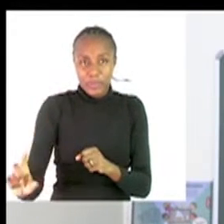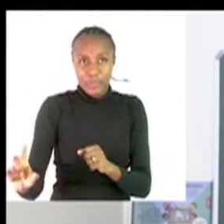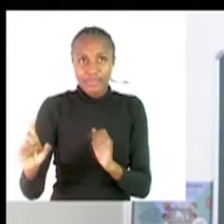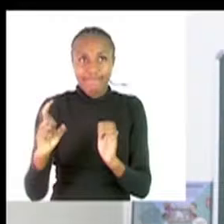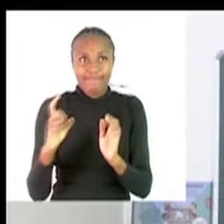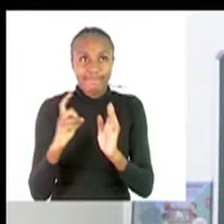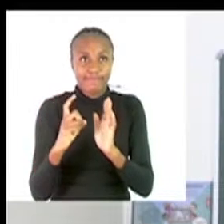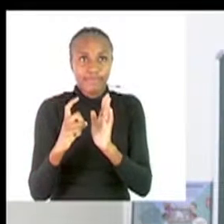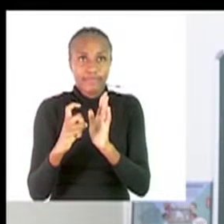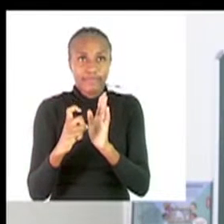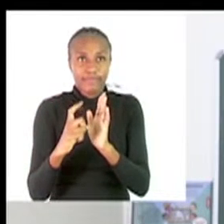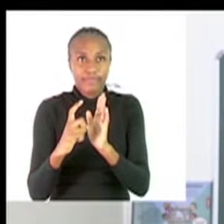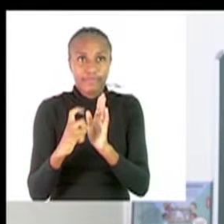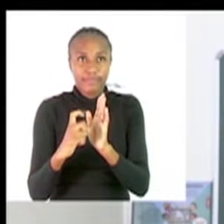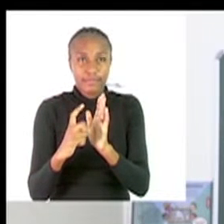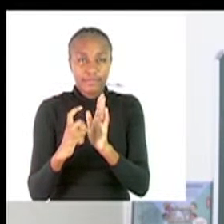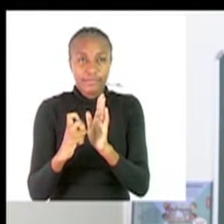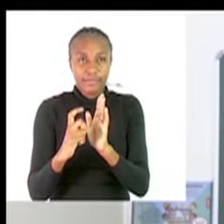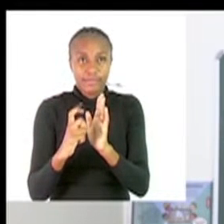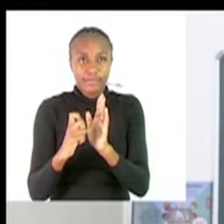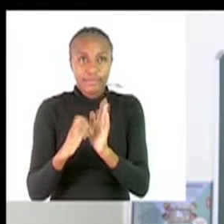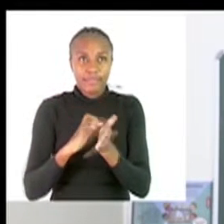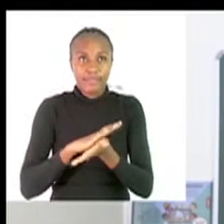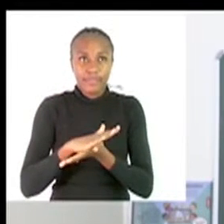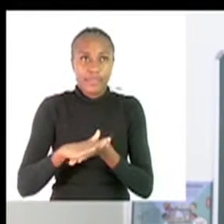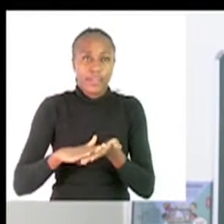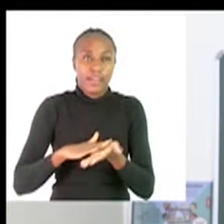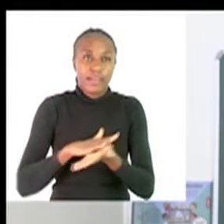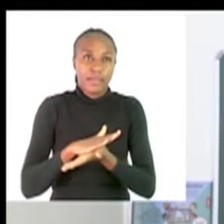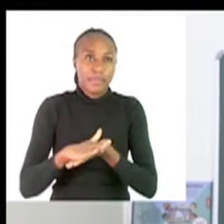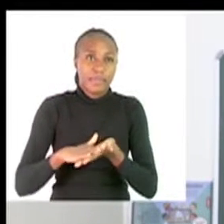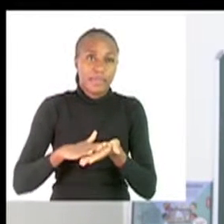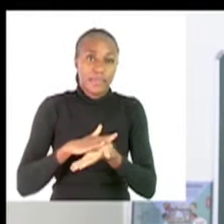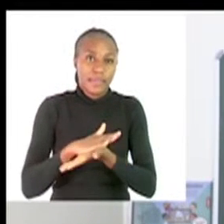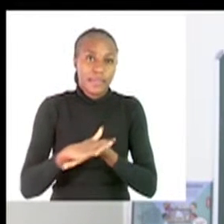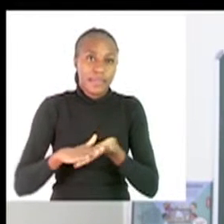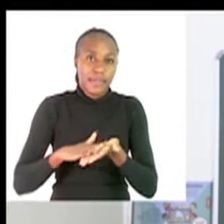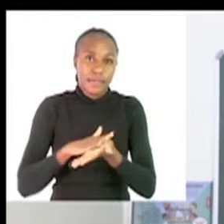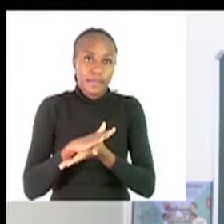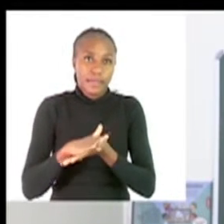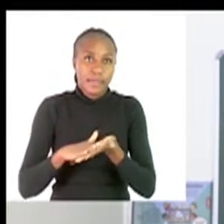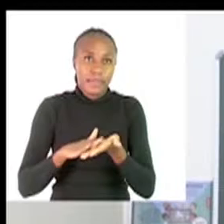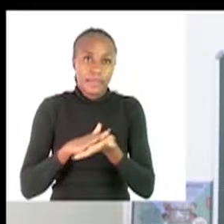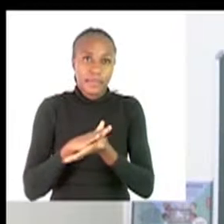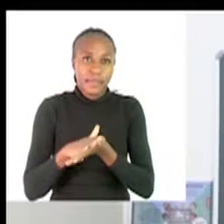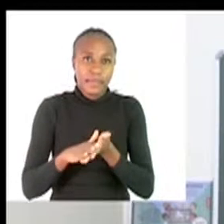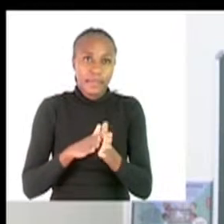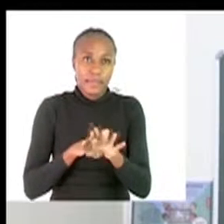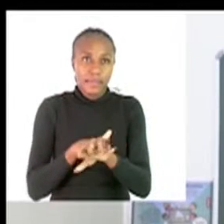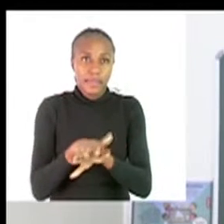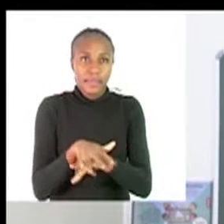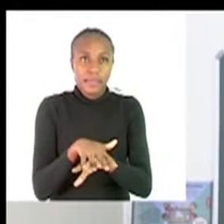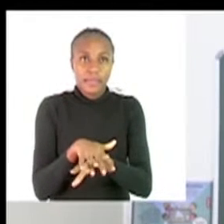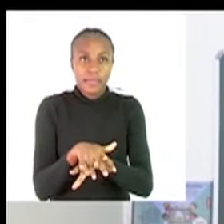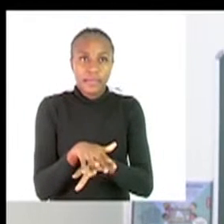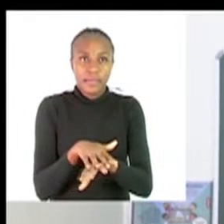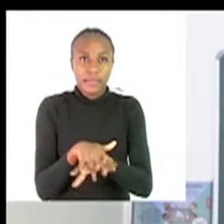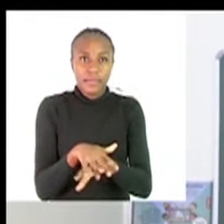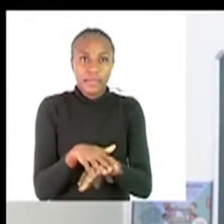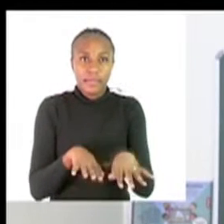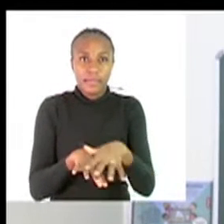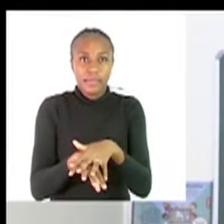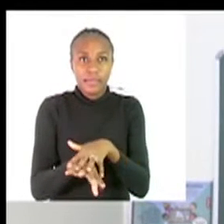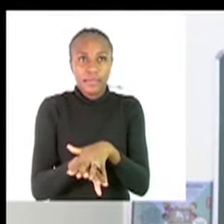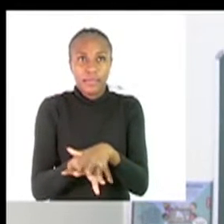off, we start by sanitizing our hands. You rub the sanitizer in your palms, through your fingers, and on